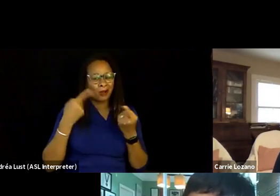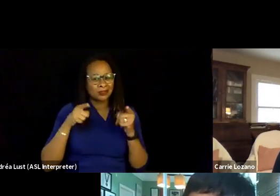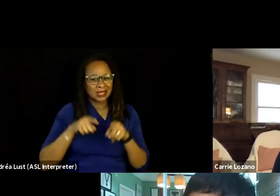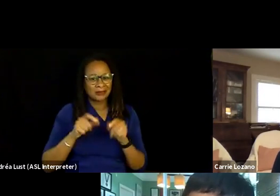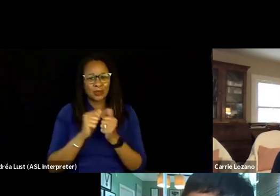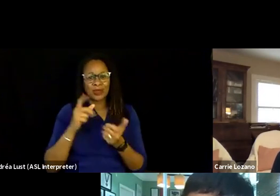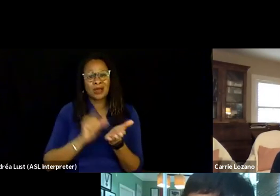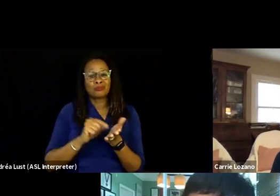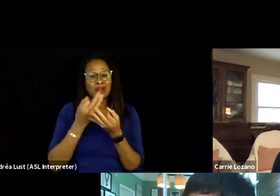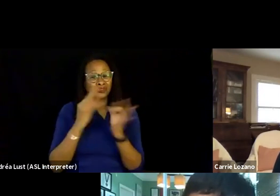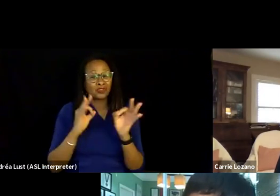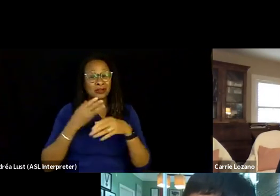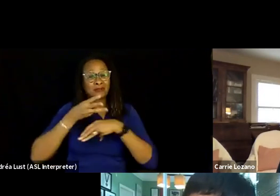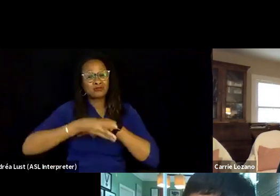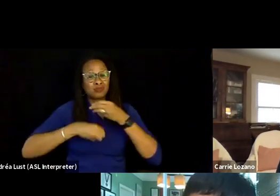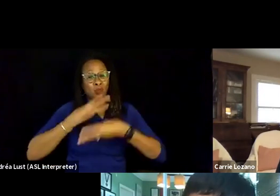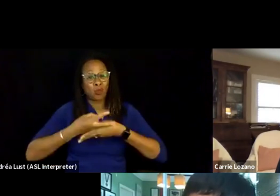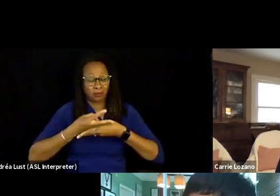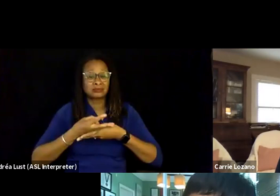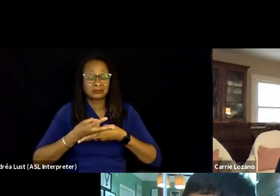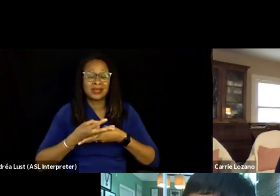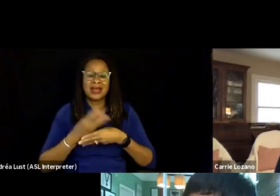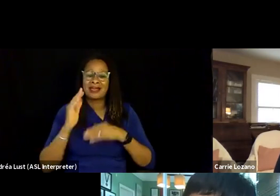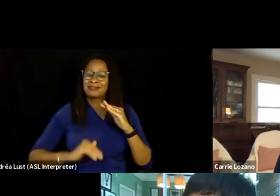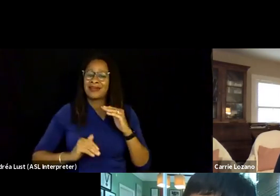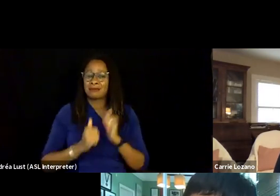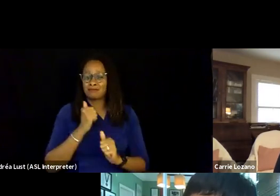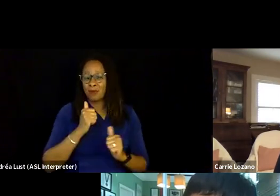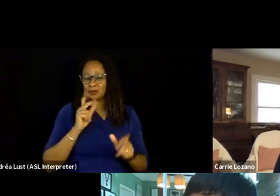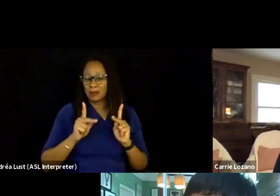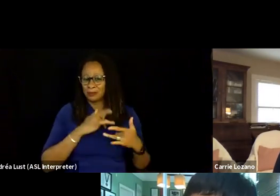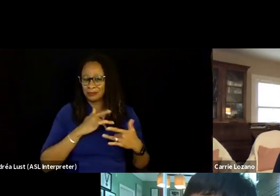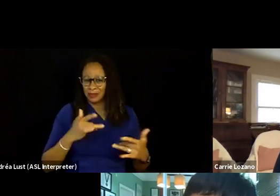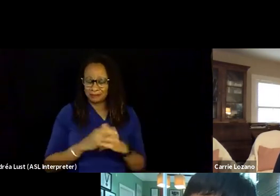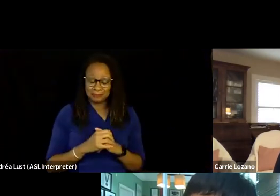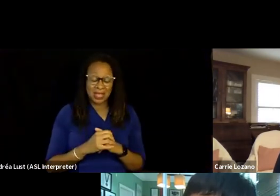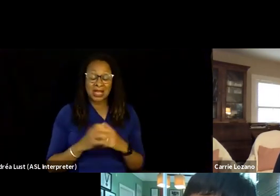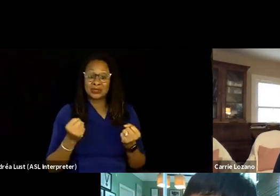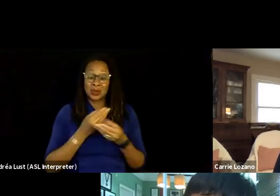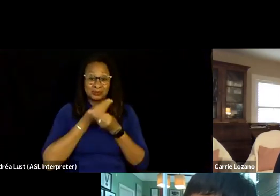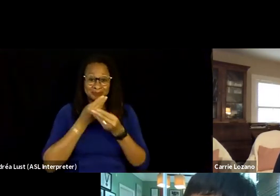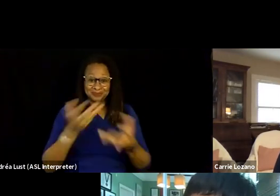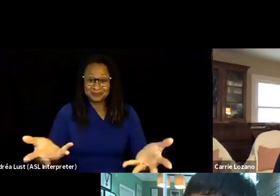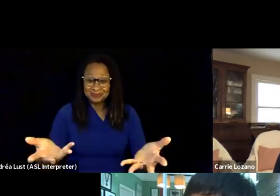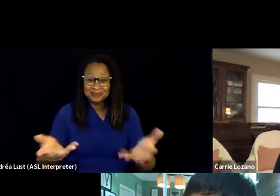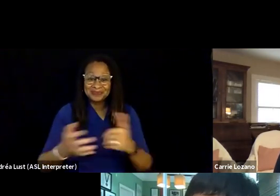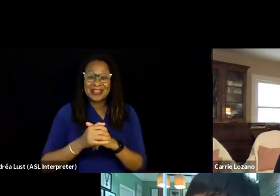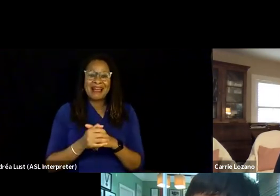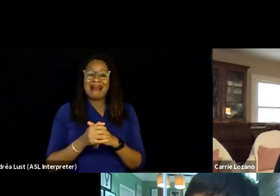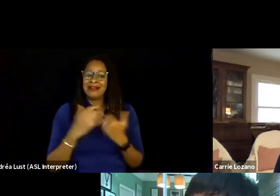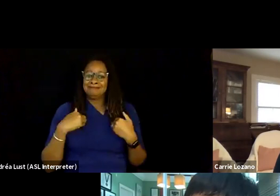press freedoms around the globe, actually, than most people. So I just want to toss it all to you. I'm thrilled